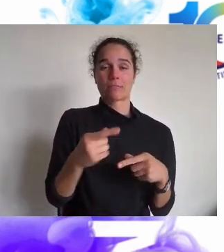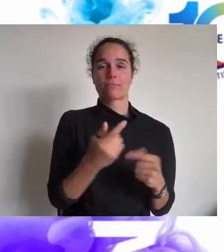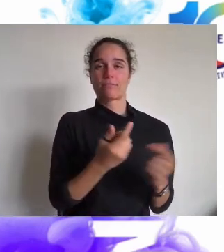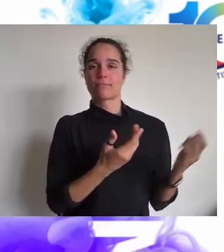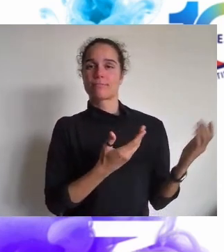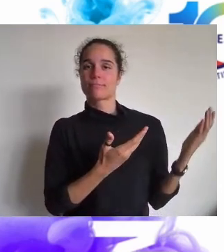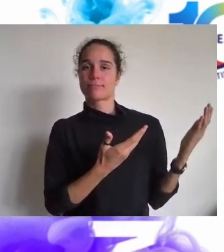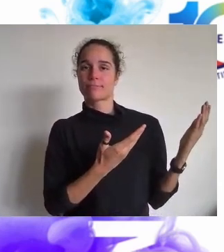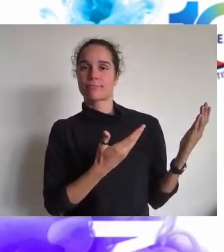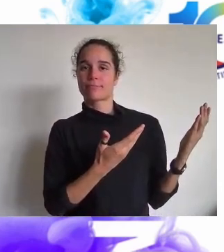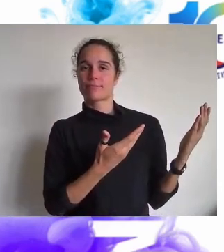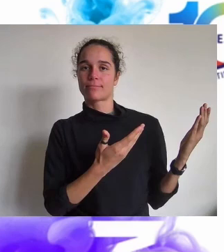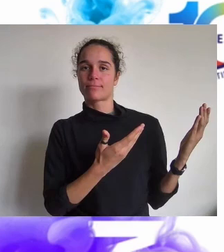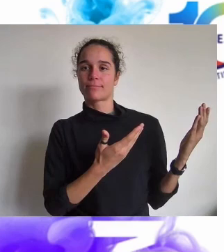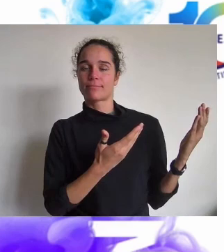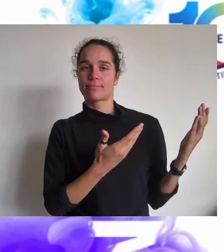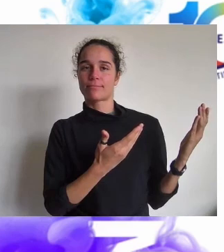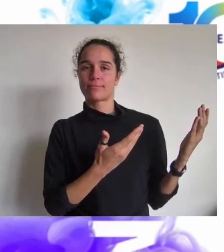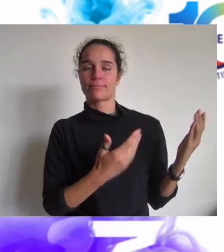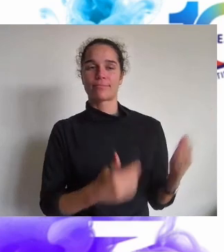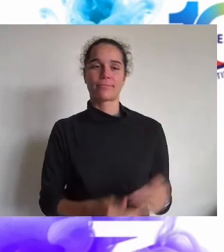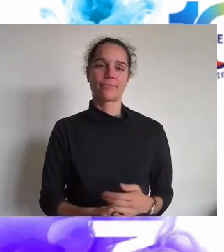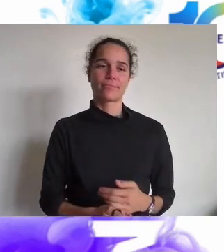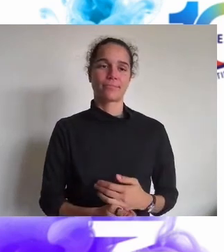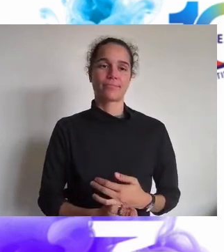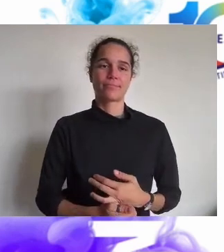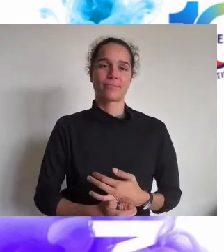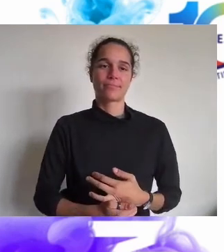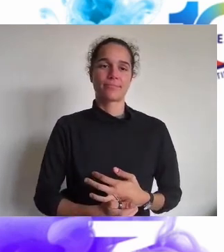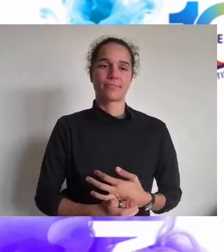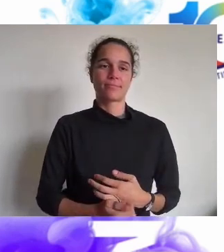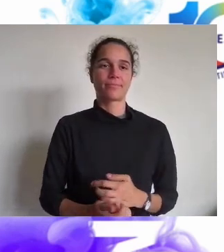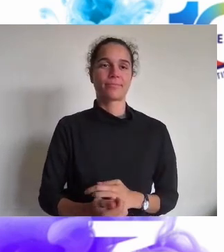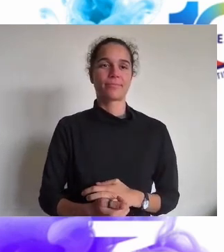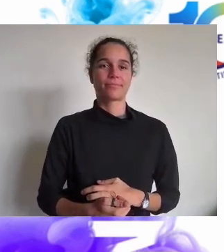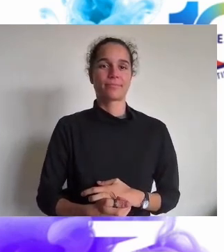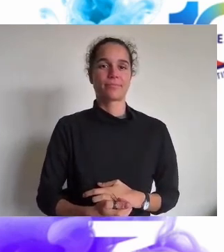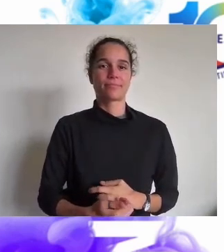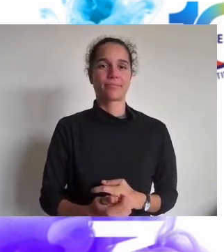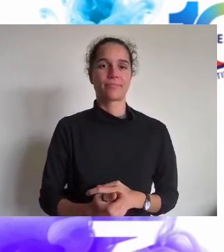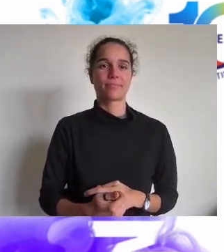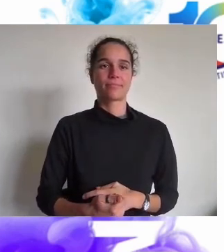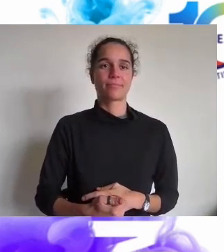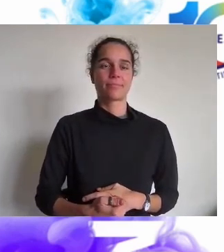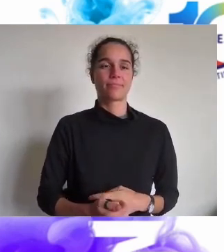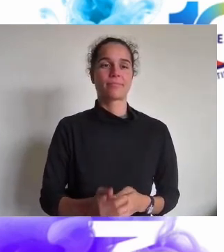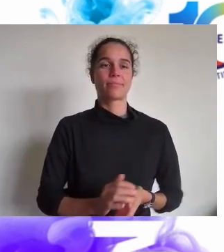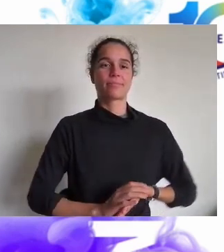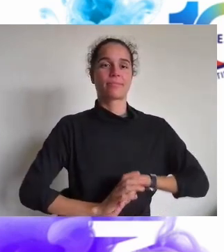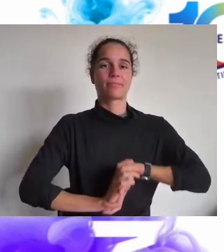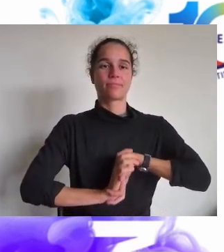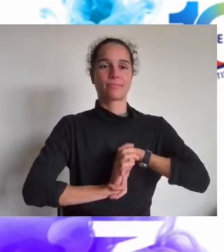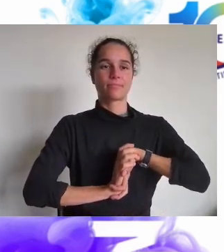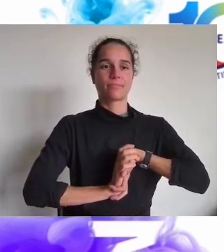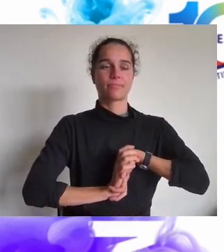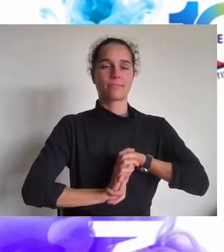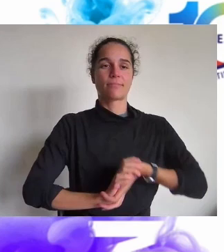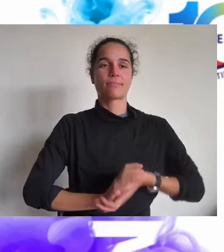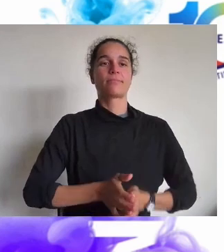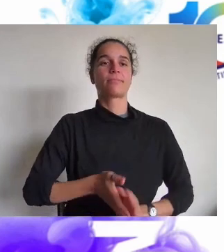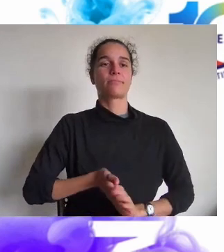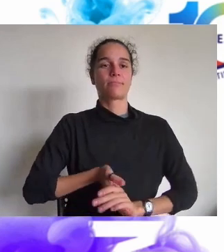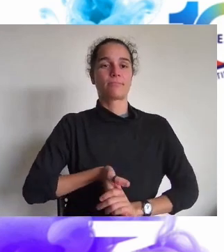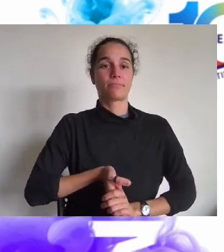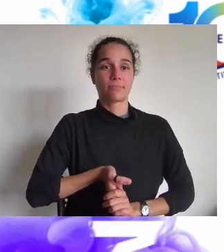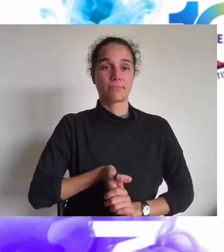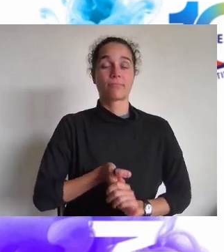you very much. Thank you. Right? So you look at the person. Thank you. It's very